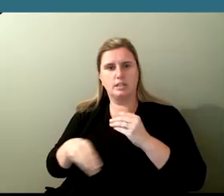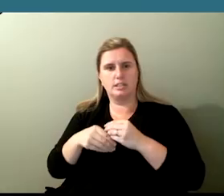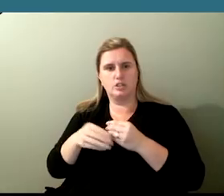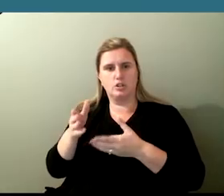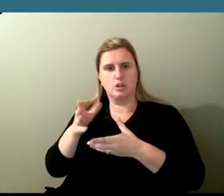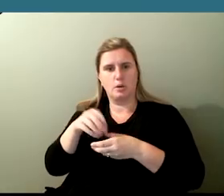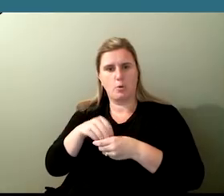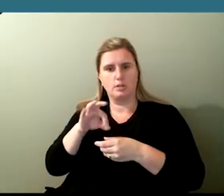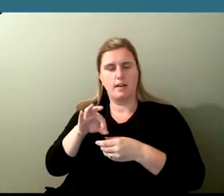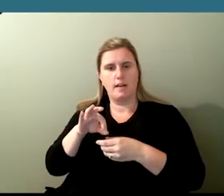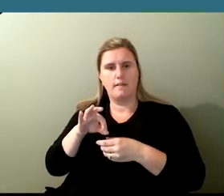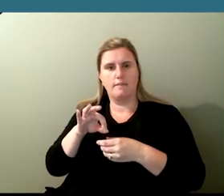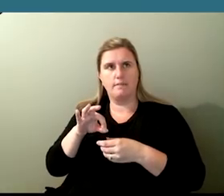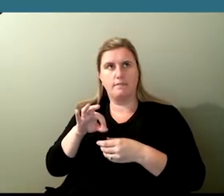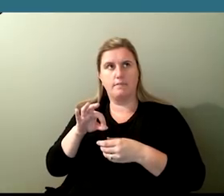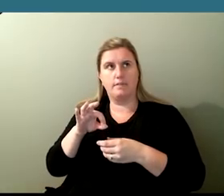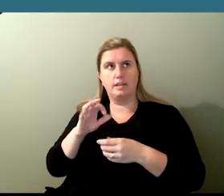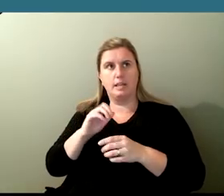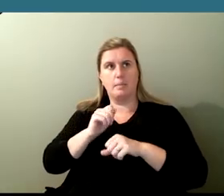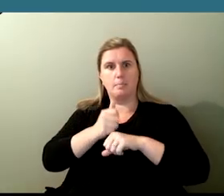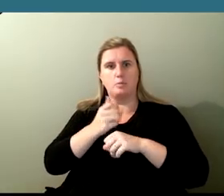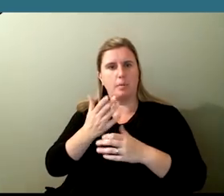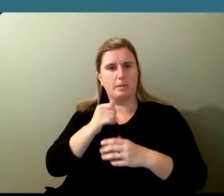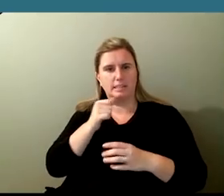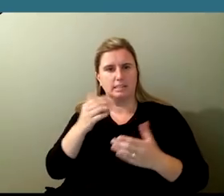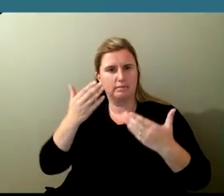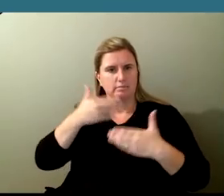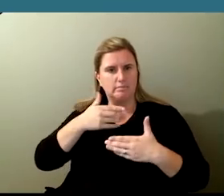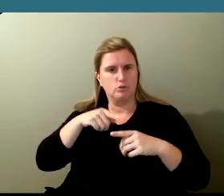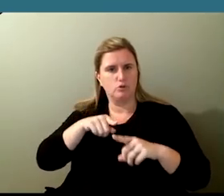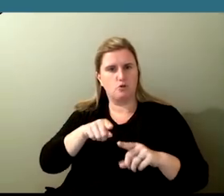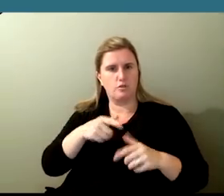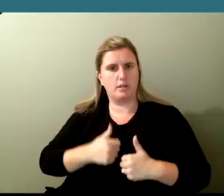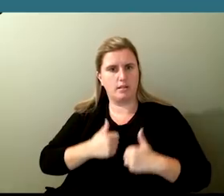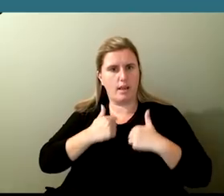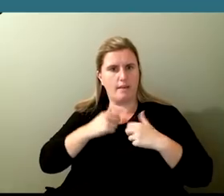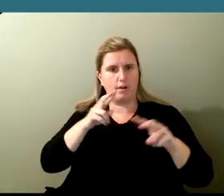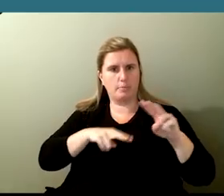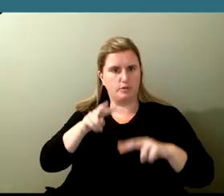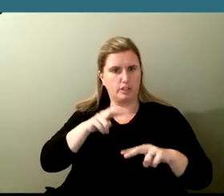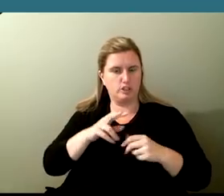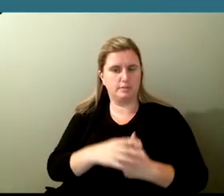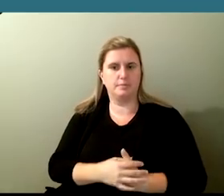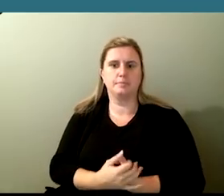of implementation that we may have not been able to capture during the live observation. So,